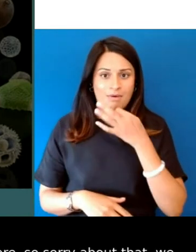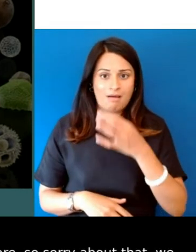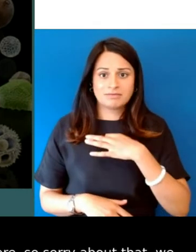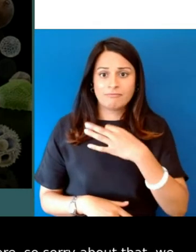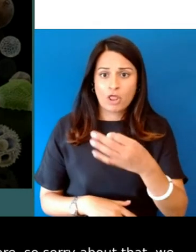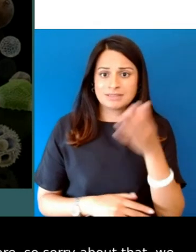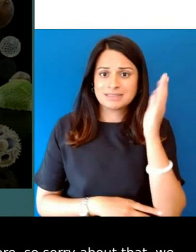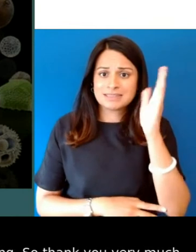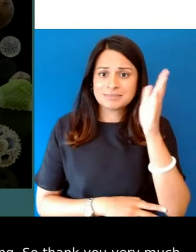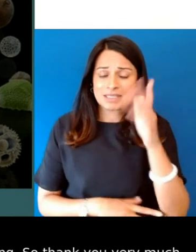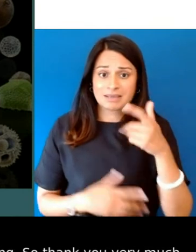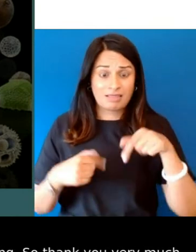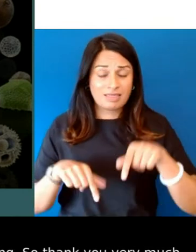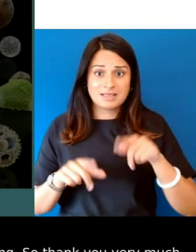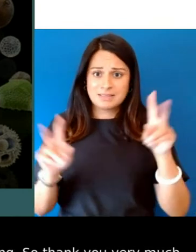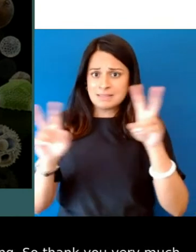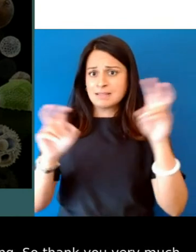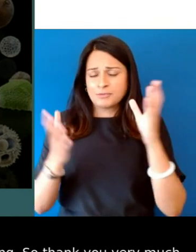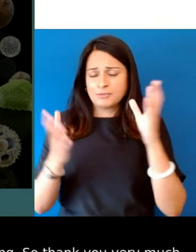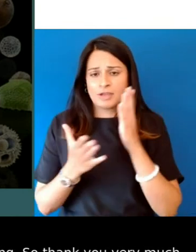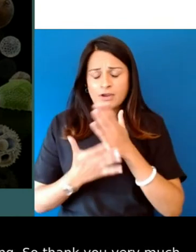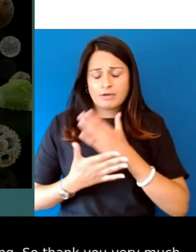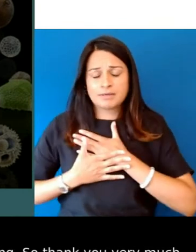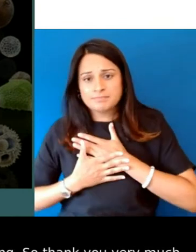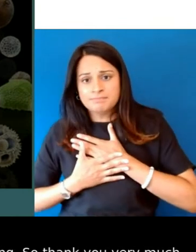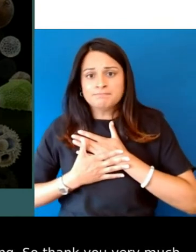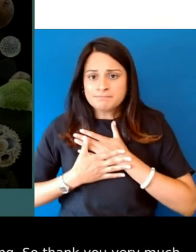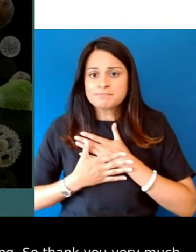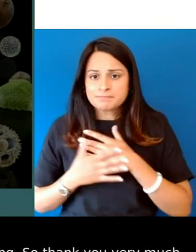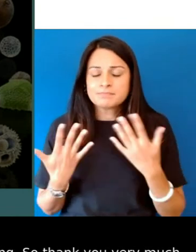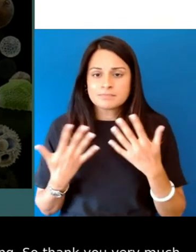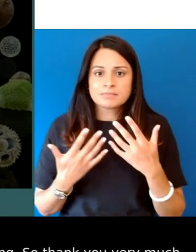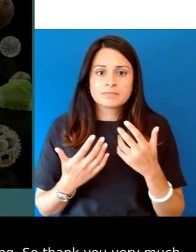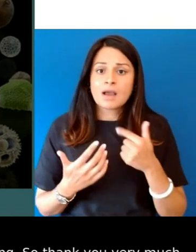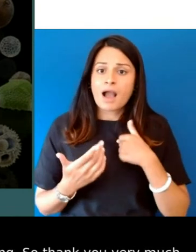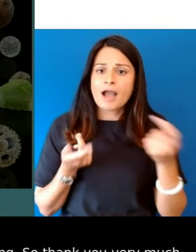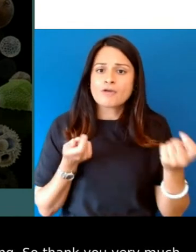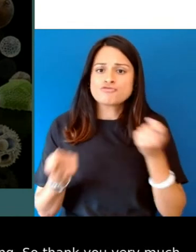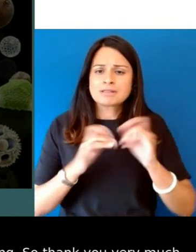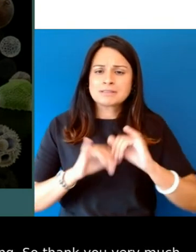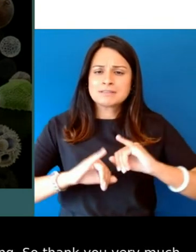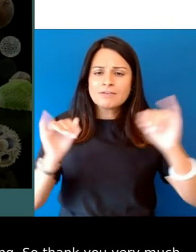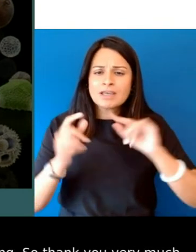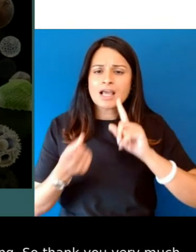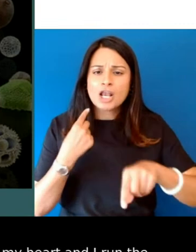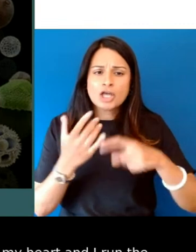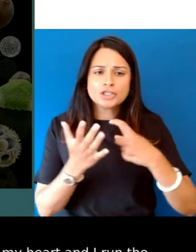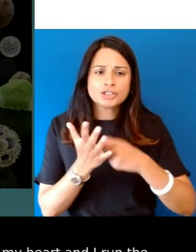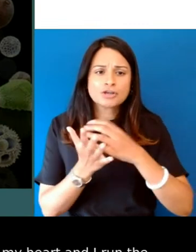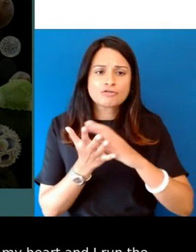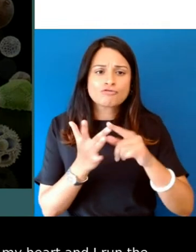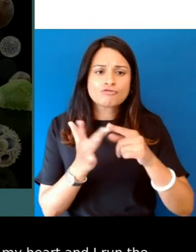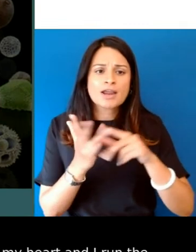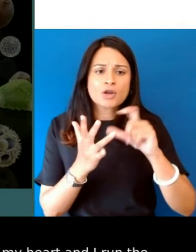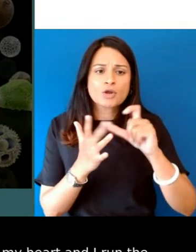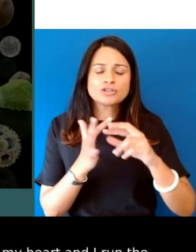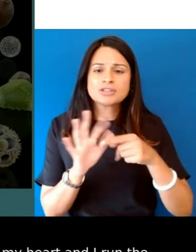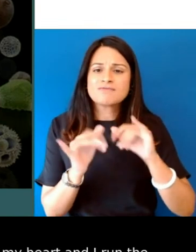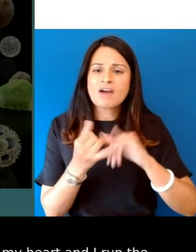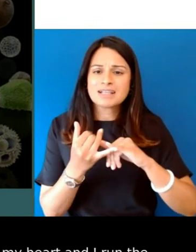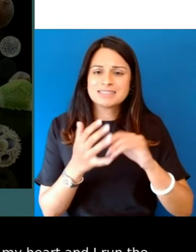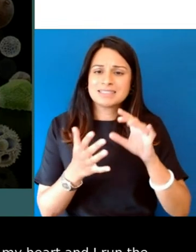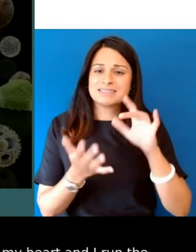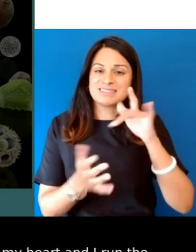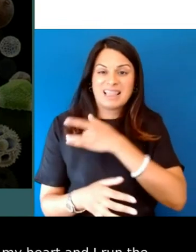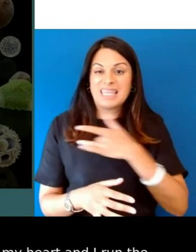a subject that's very close to my heart and i run the severe allergic rhinitis clinic at the evelina children's hospital where